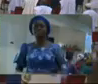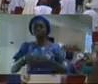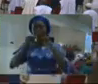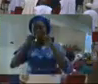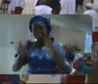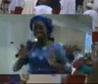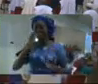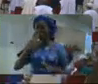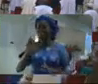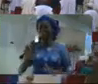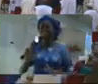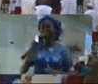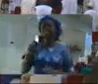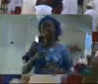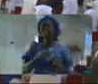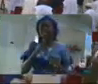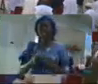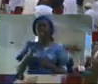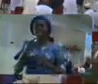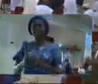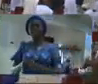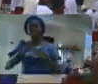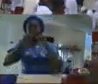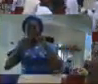Blessed be your name.